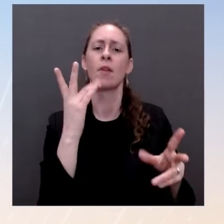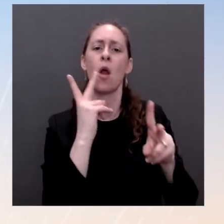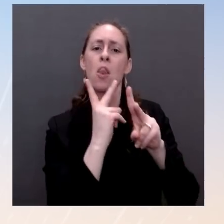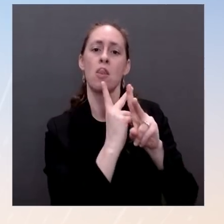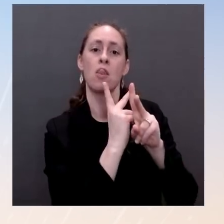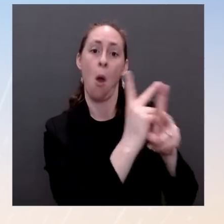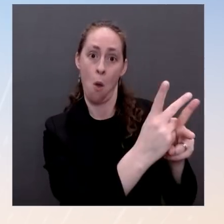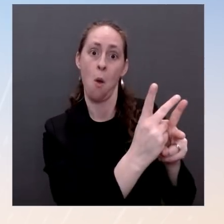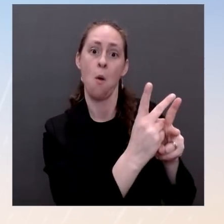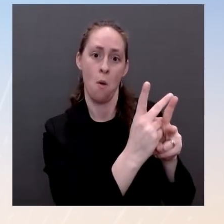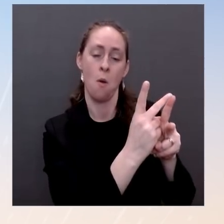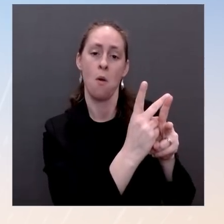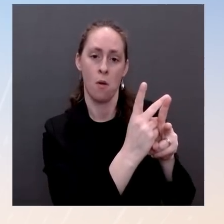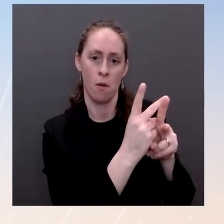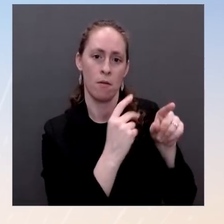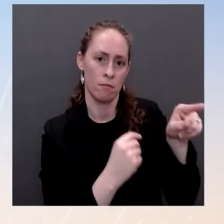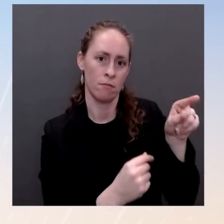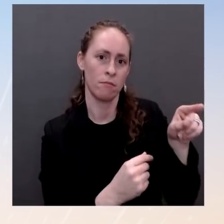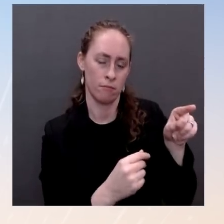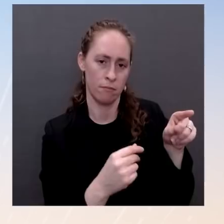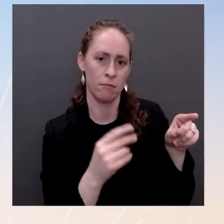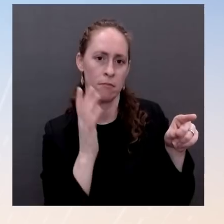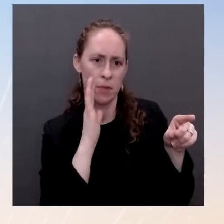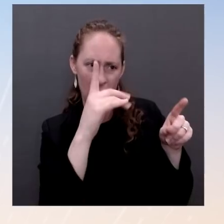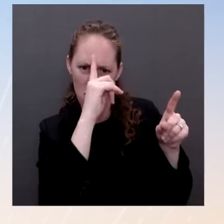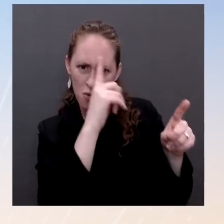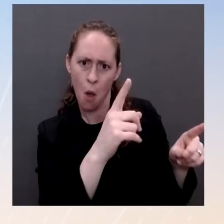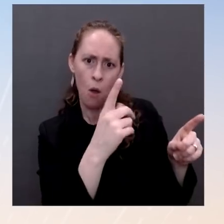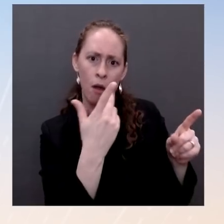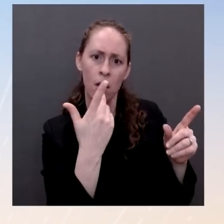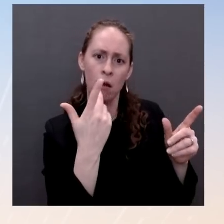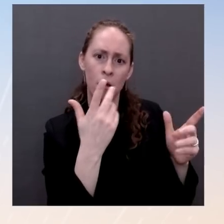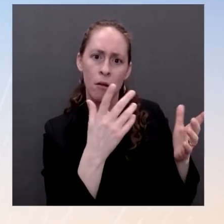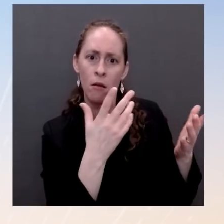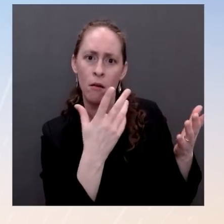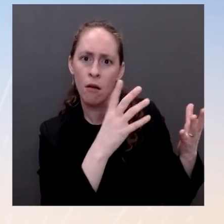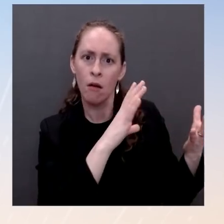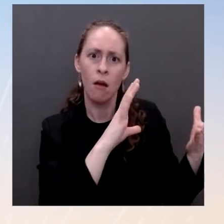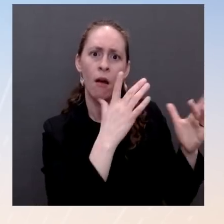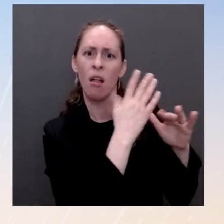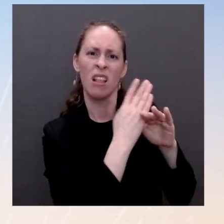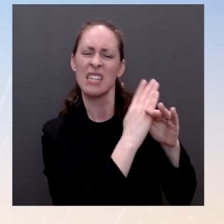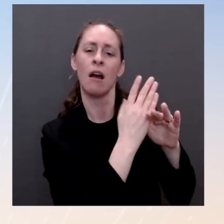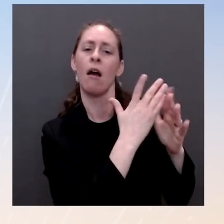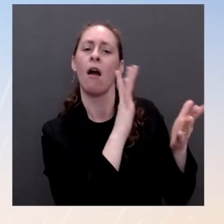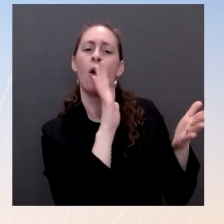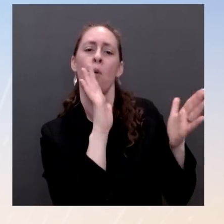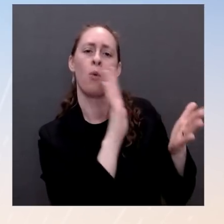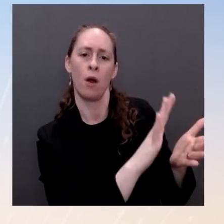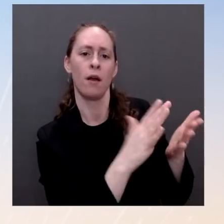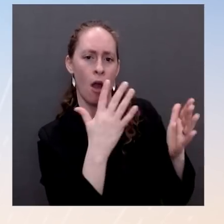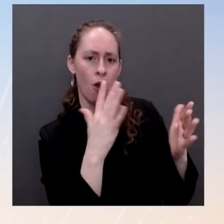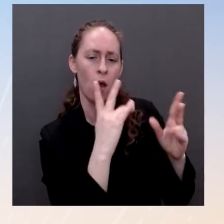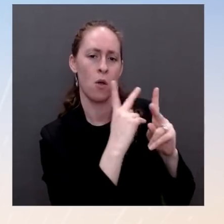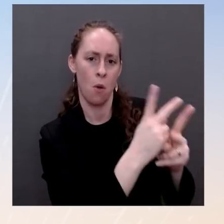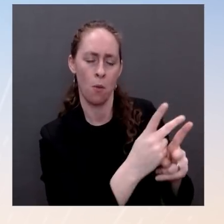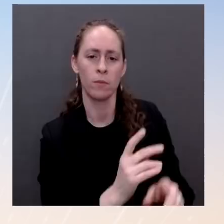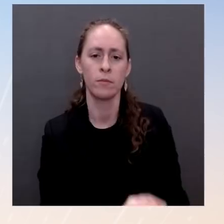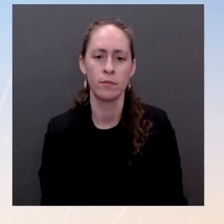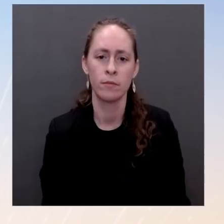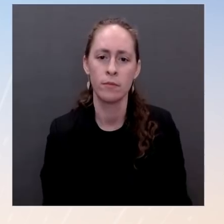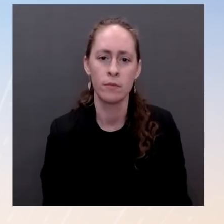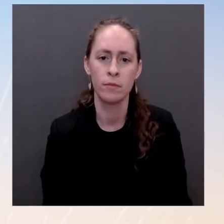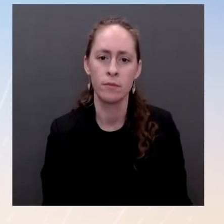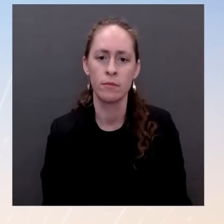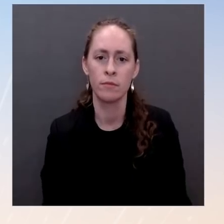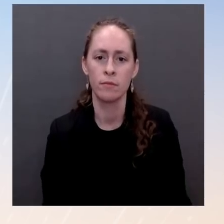buildup. This builds on the $3 billion in sovereign loan guarantees we issued to Ukraine between 2014 and 2016. We've also committed